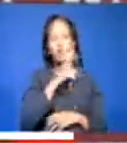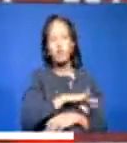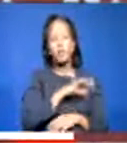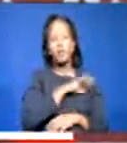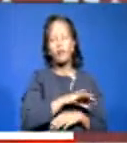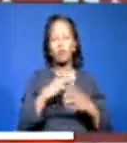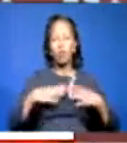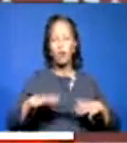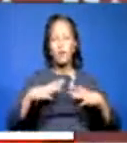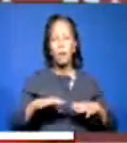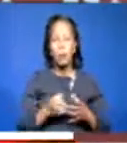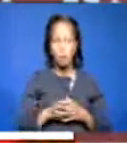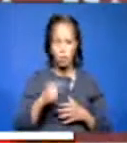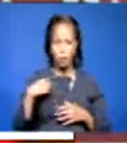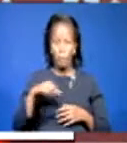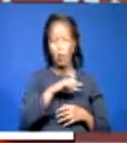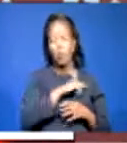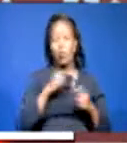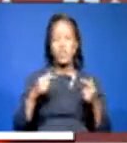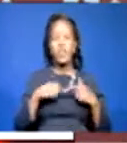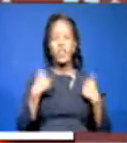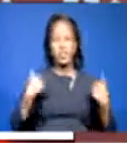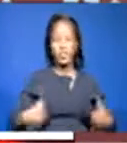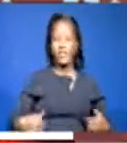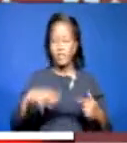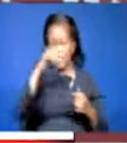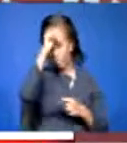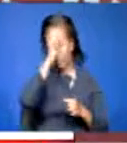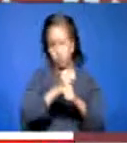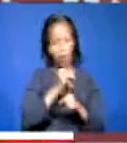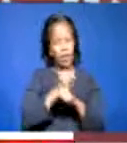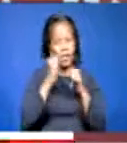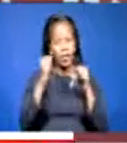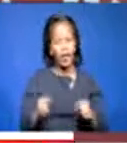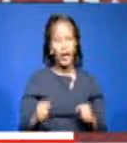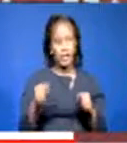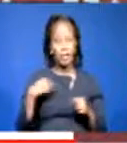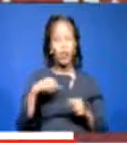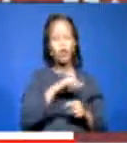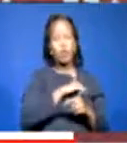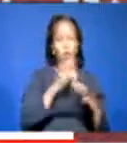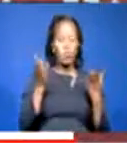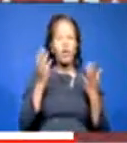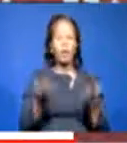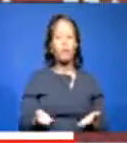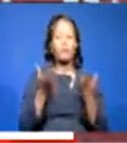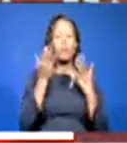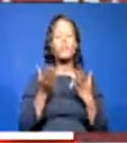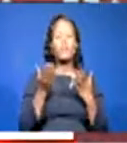Chinese government is working very hard. We wish, we are promoting trade facilitation,